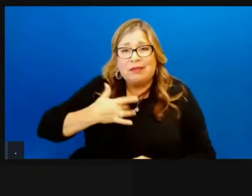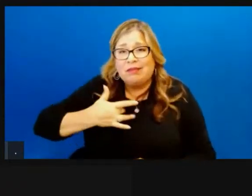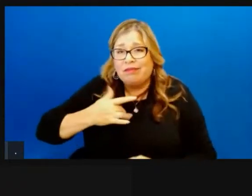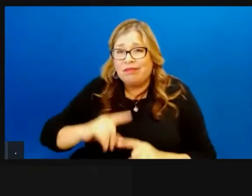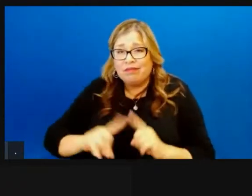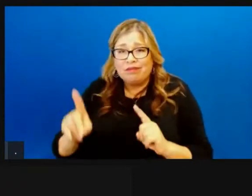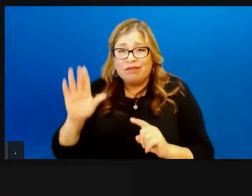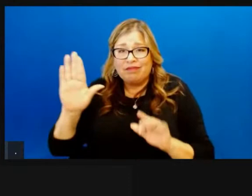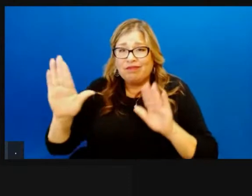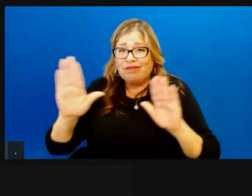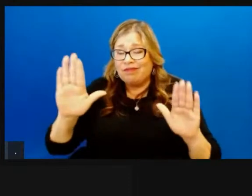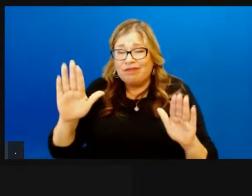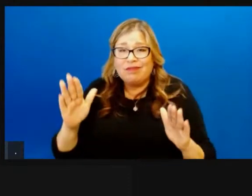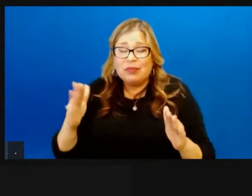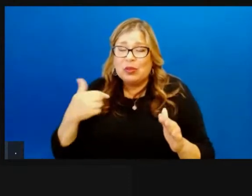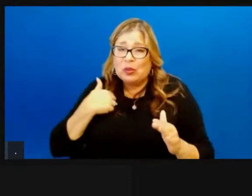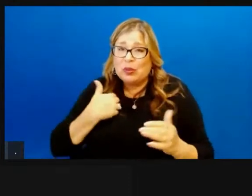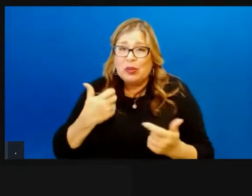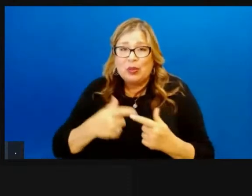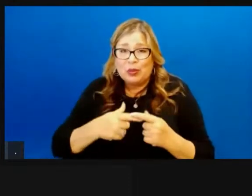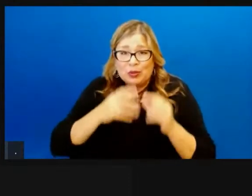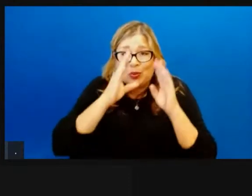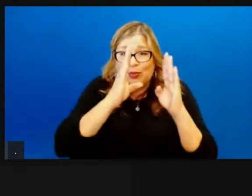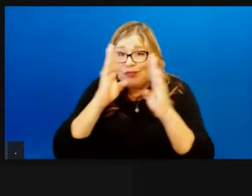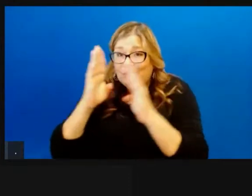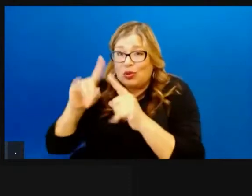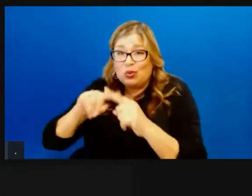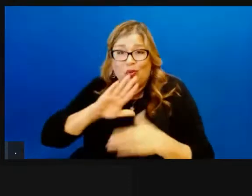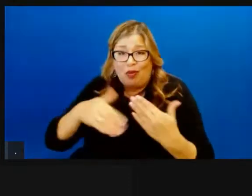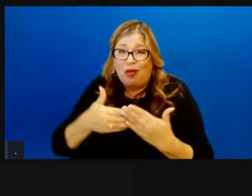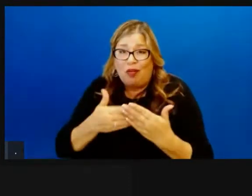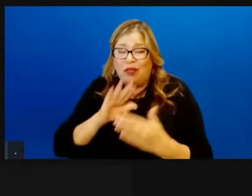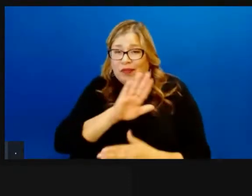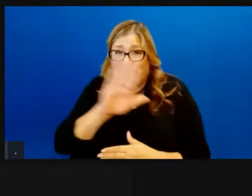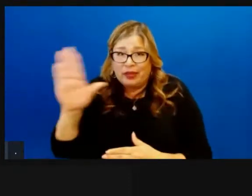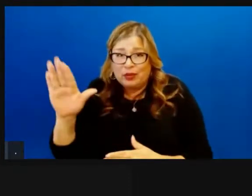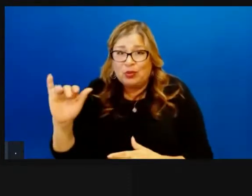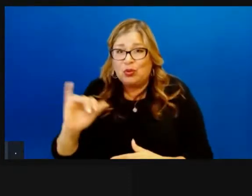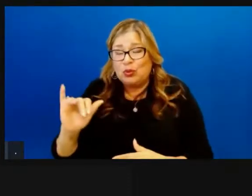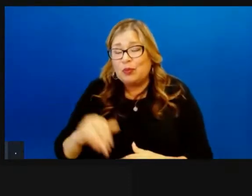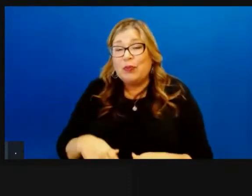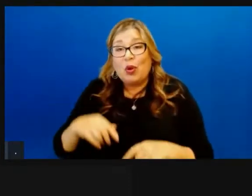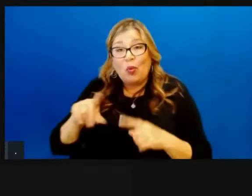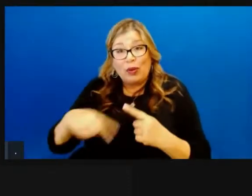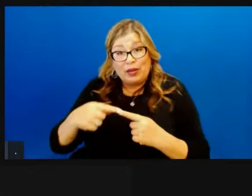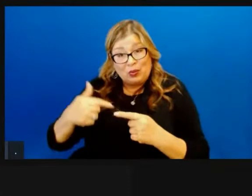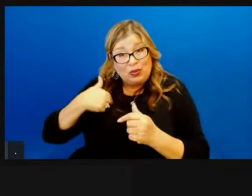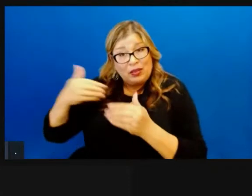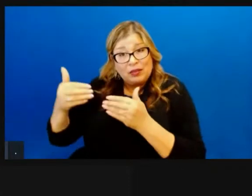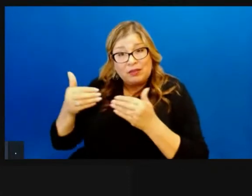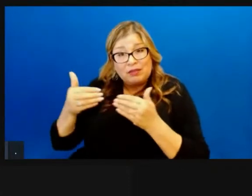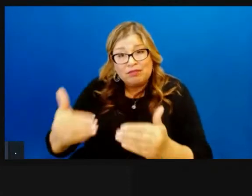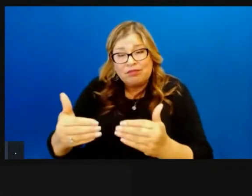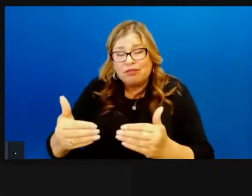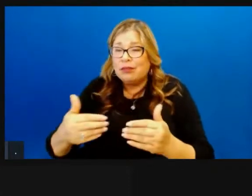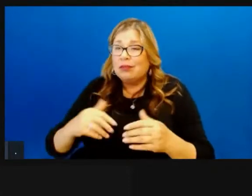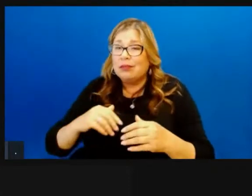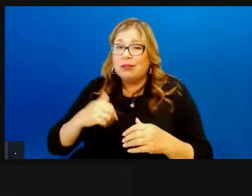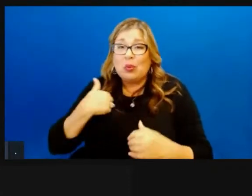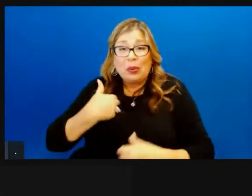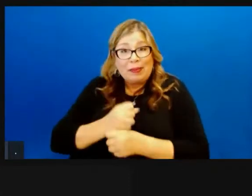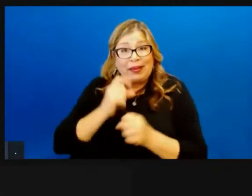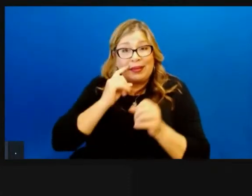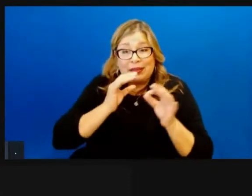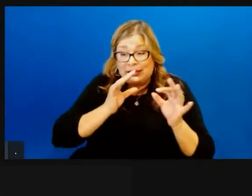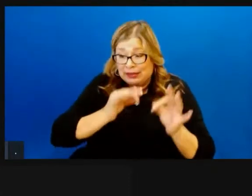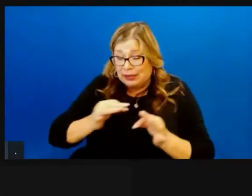to be heard and to be considered. And as we move forward, looking and basing our decision in the